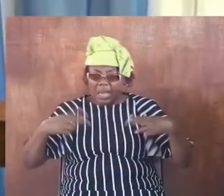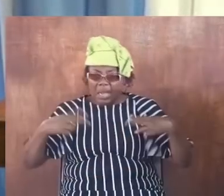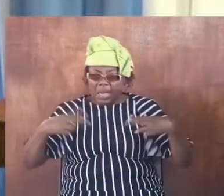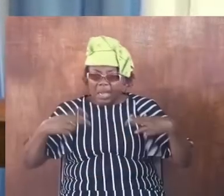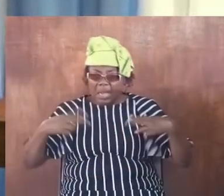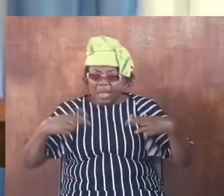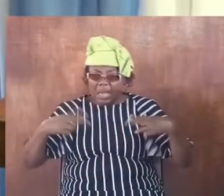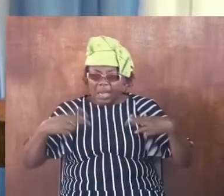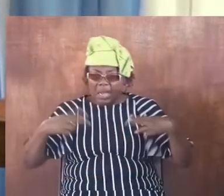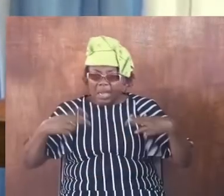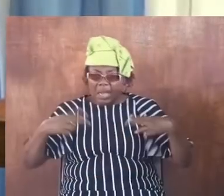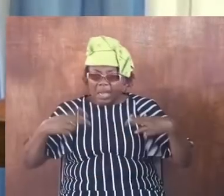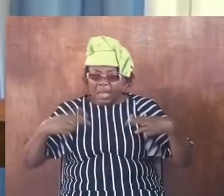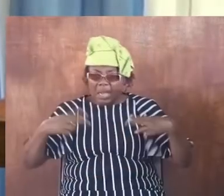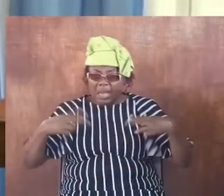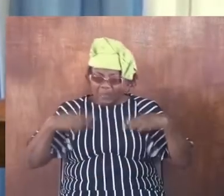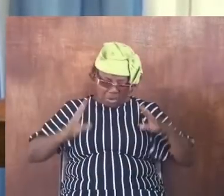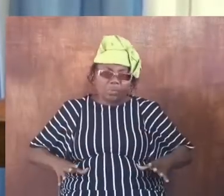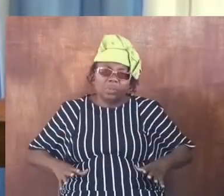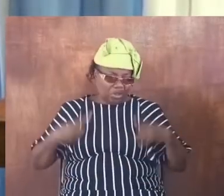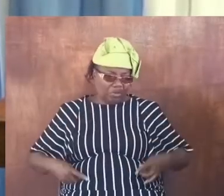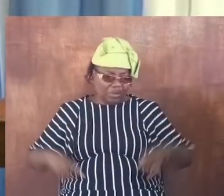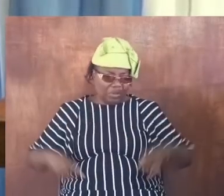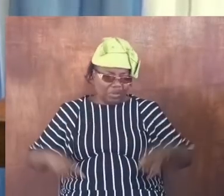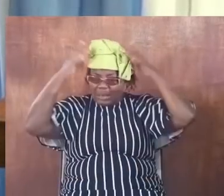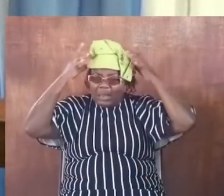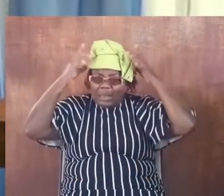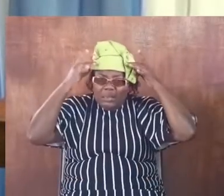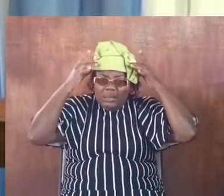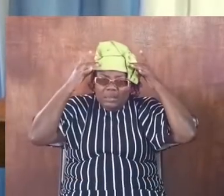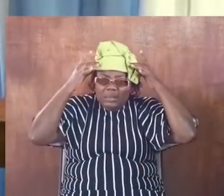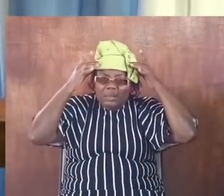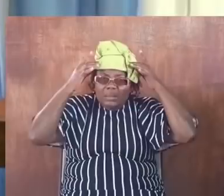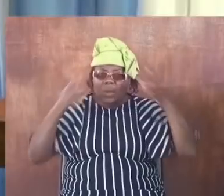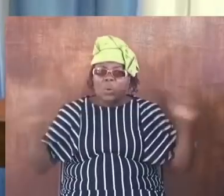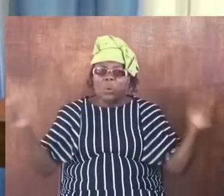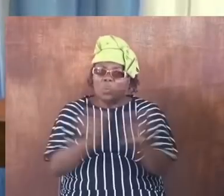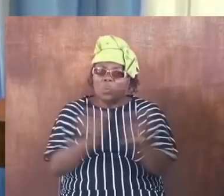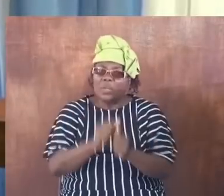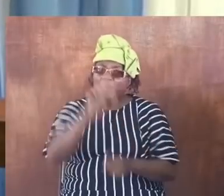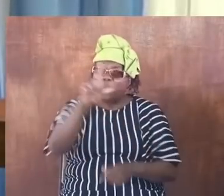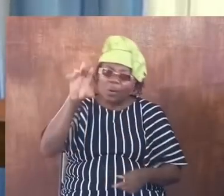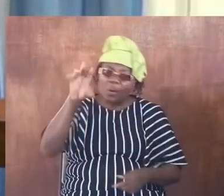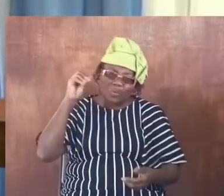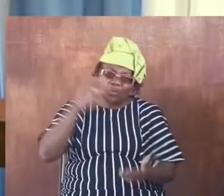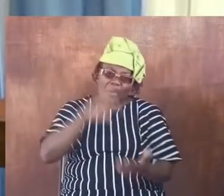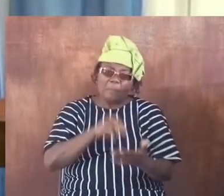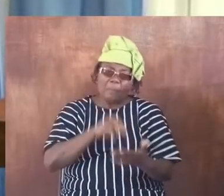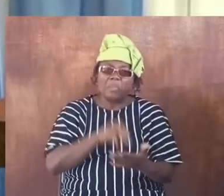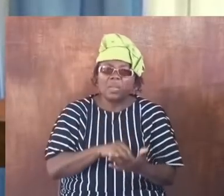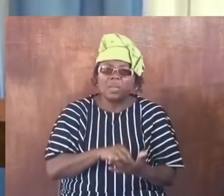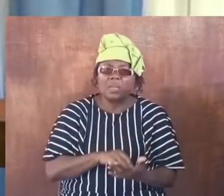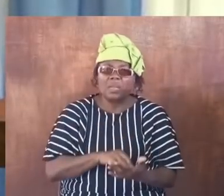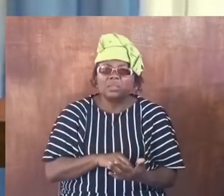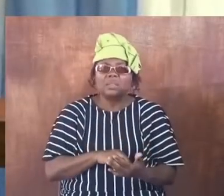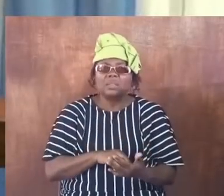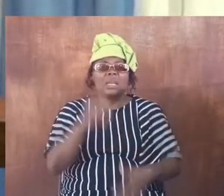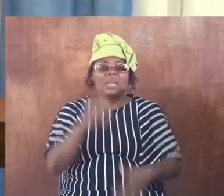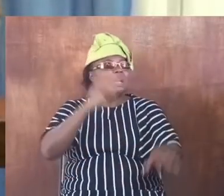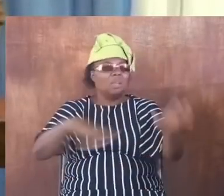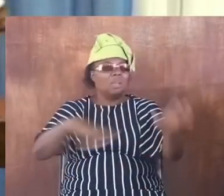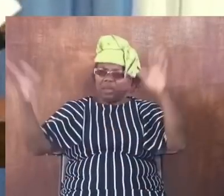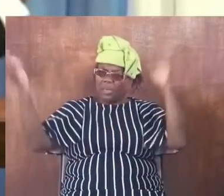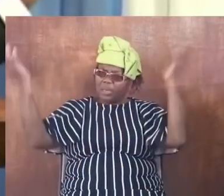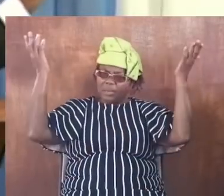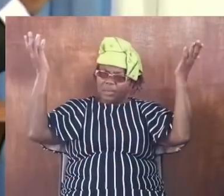suits and their dress and their hats with the 100 million, with their hand up in the air, but they